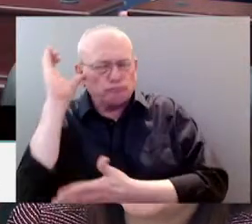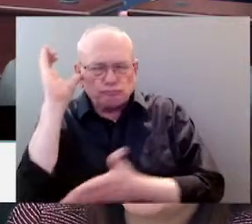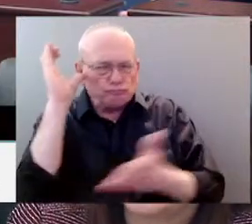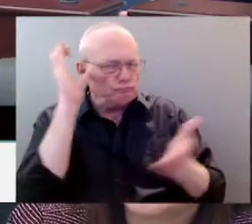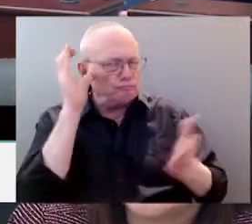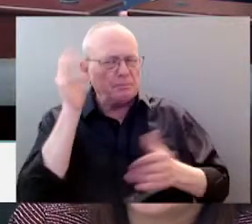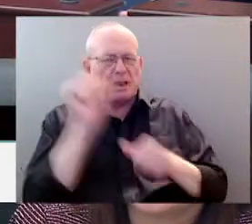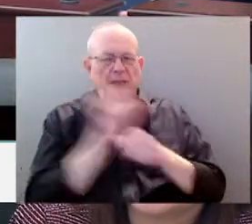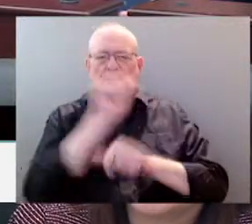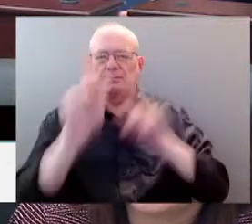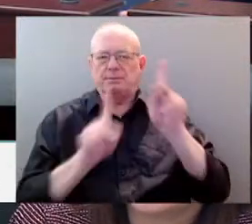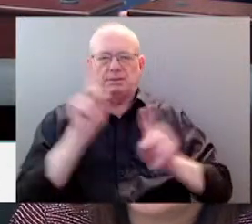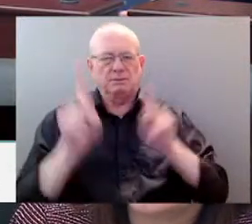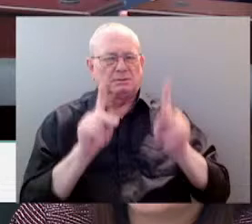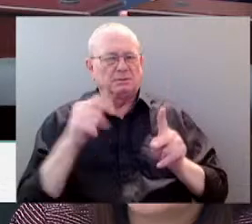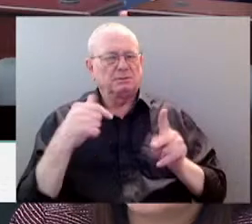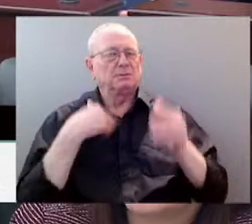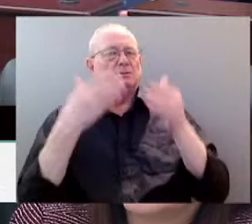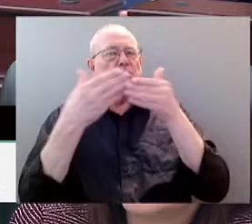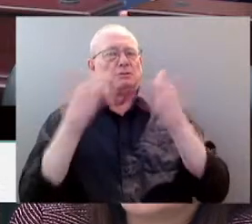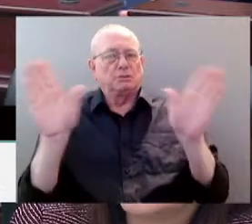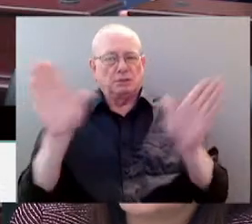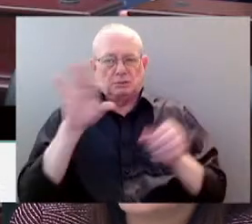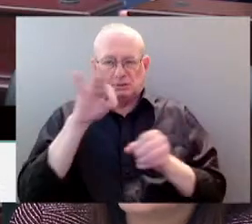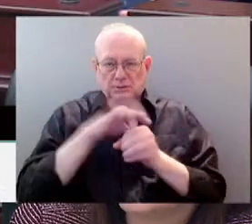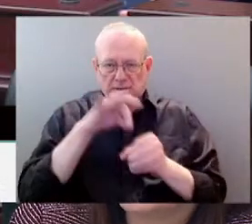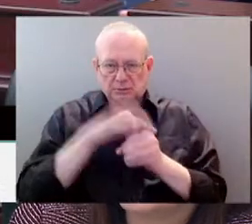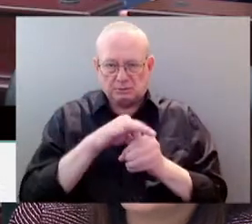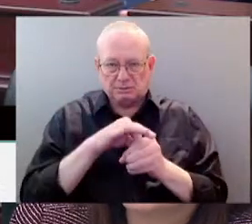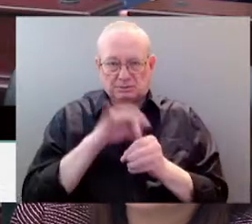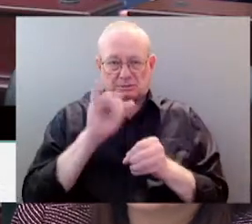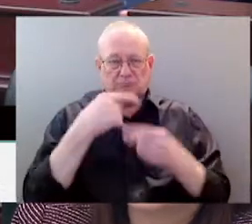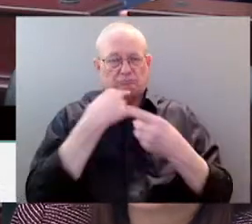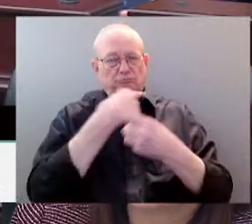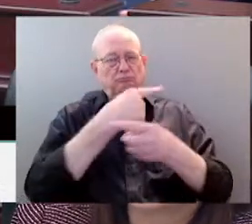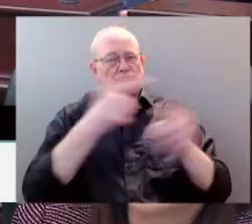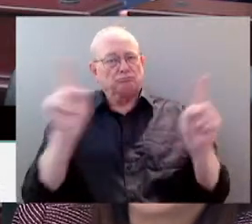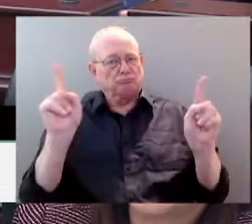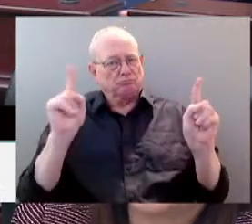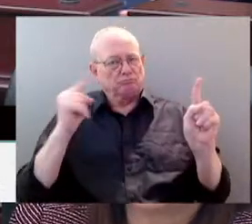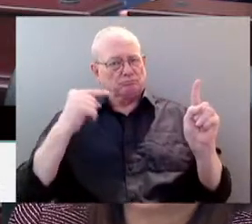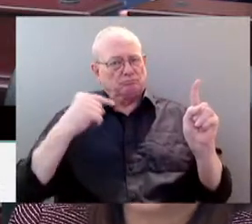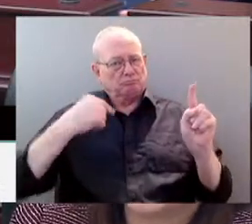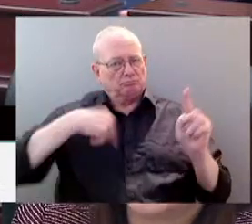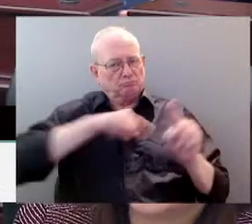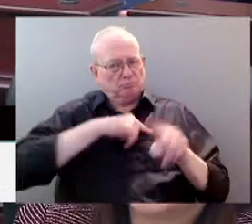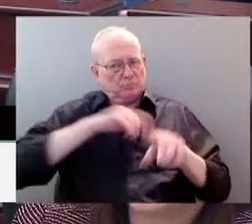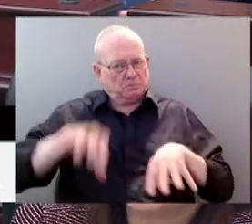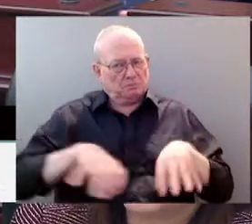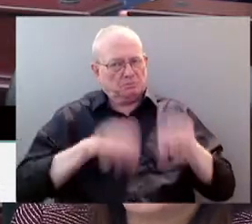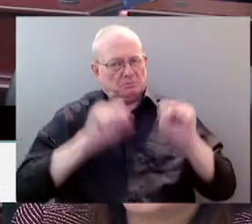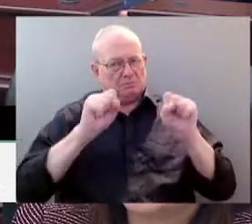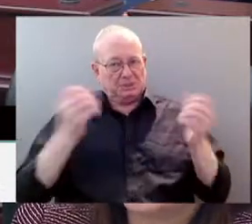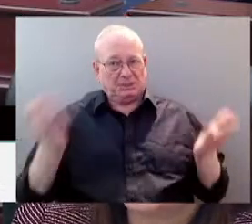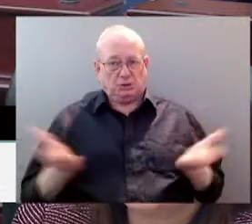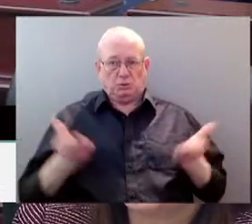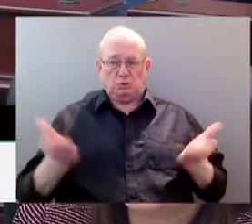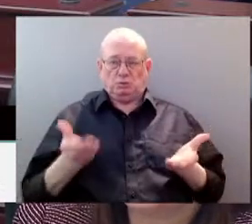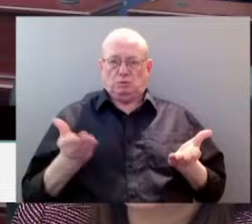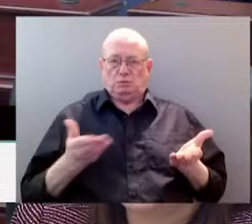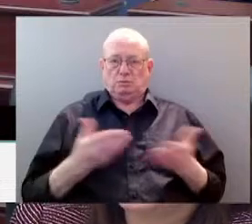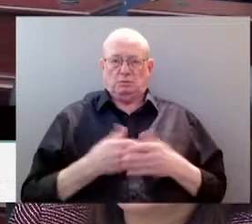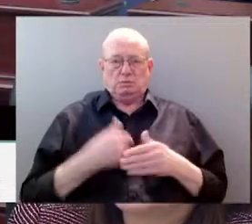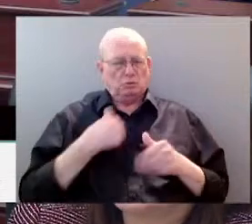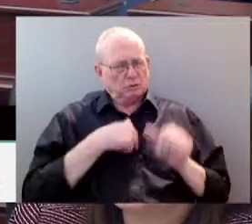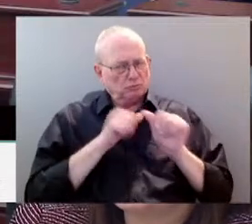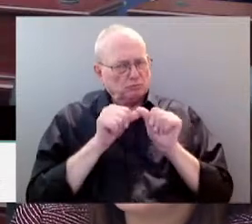that long ago which is what sent Alberton sent us in into this house we'll continue to engage and listen to Alberton what we heard was they